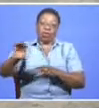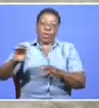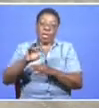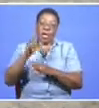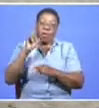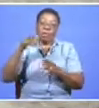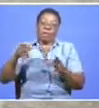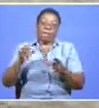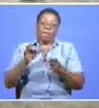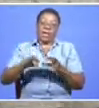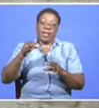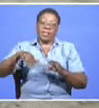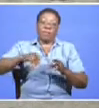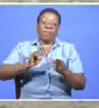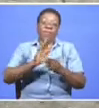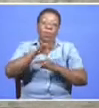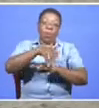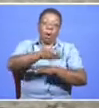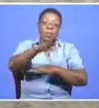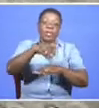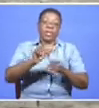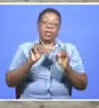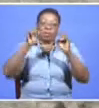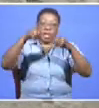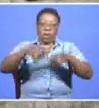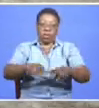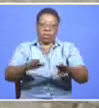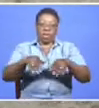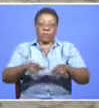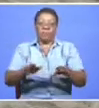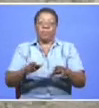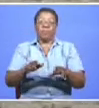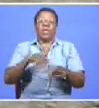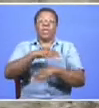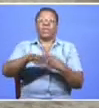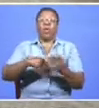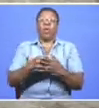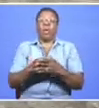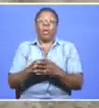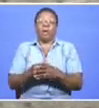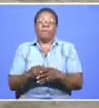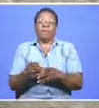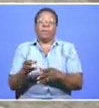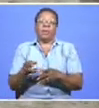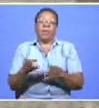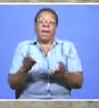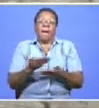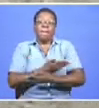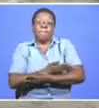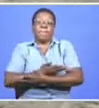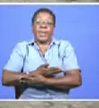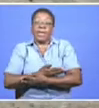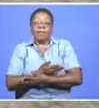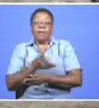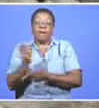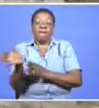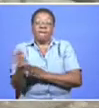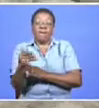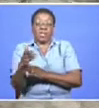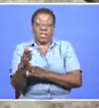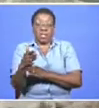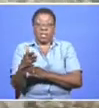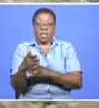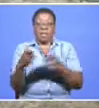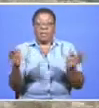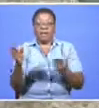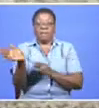eventually find its way out into the ocean, and all the larvae and juvenile fish that's floating in that water column will go out into the sea. So you put the